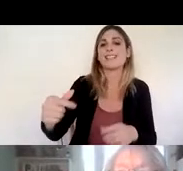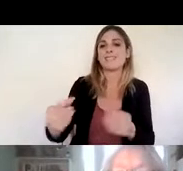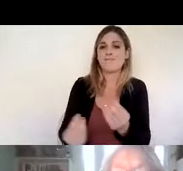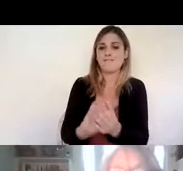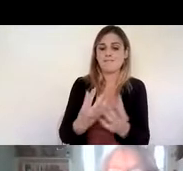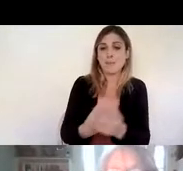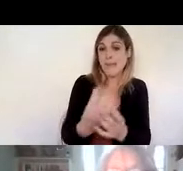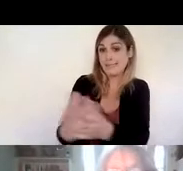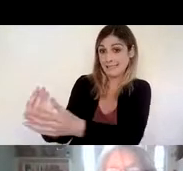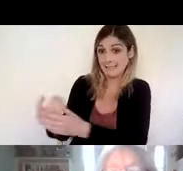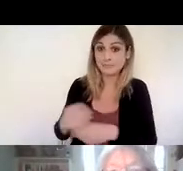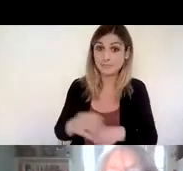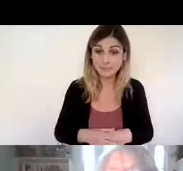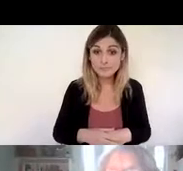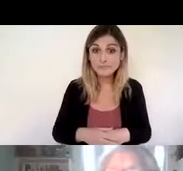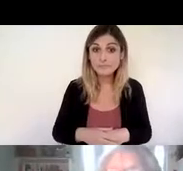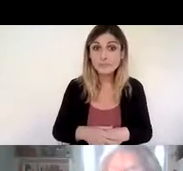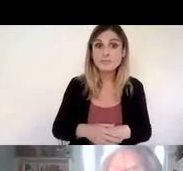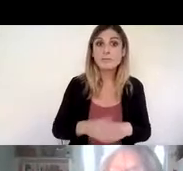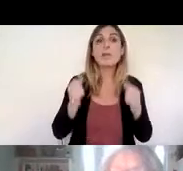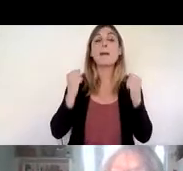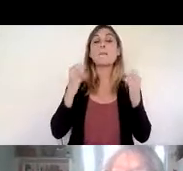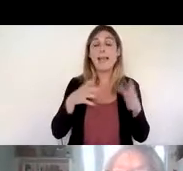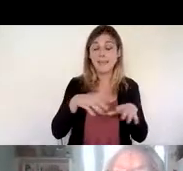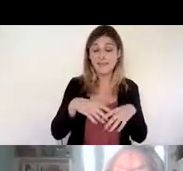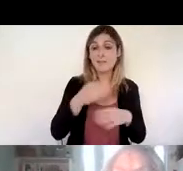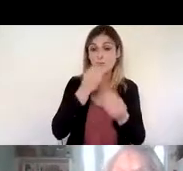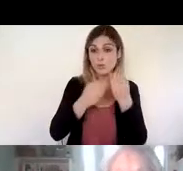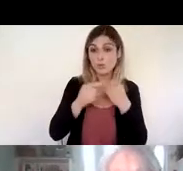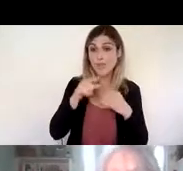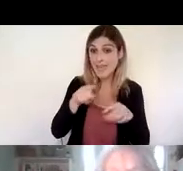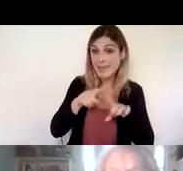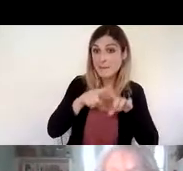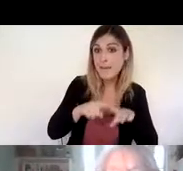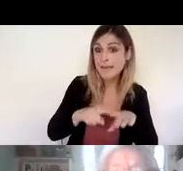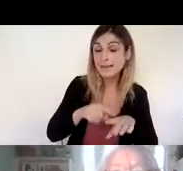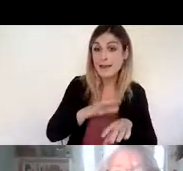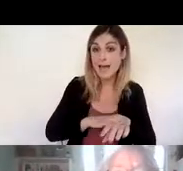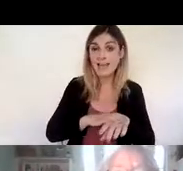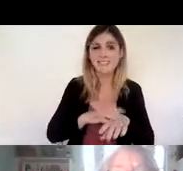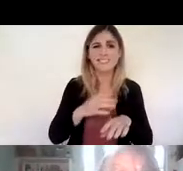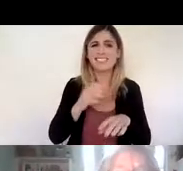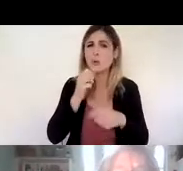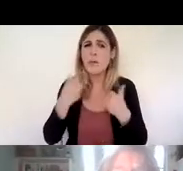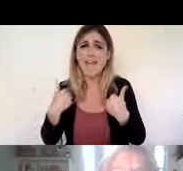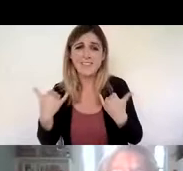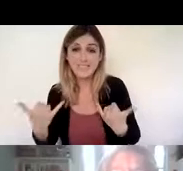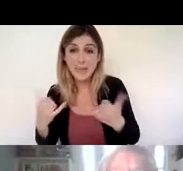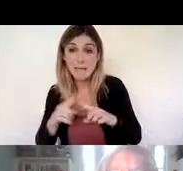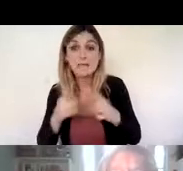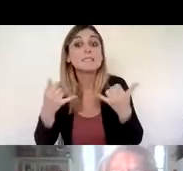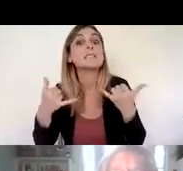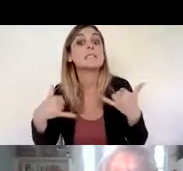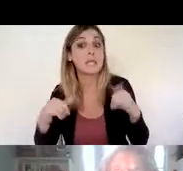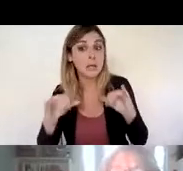diet. A lot of the foods that they depended on are lost to us today, but we can still get calcium from